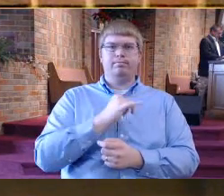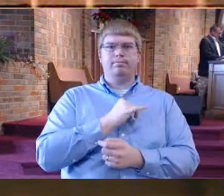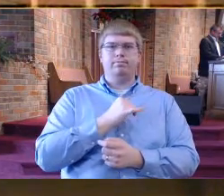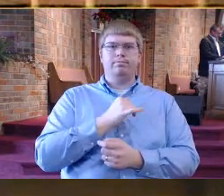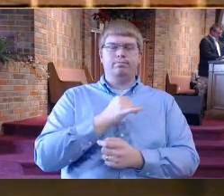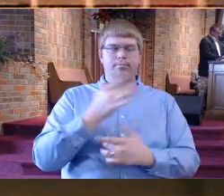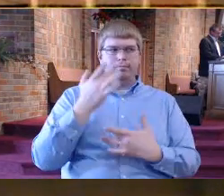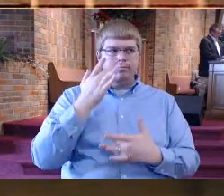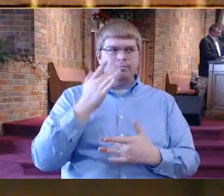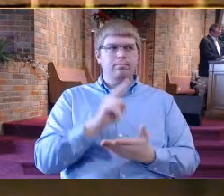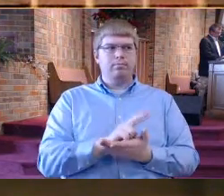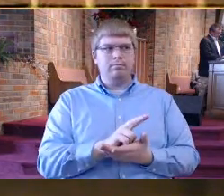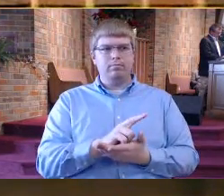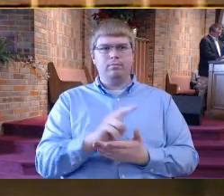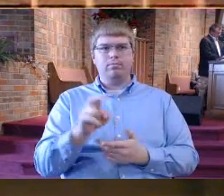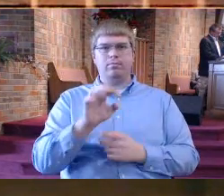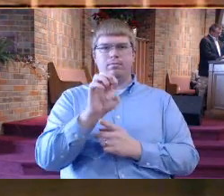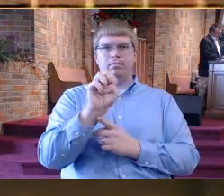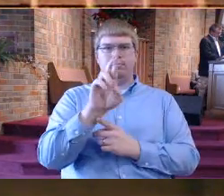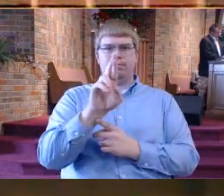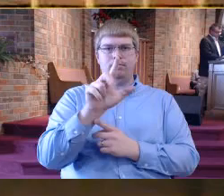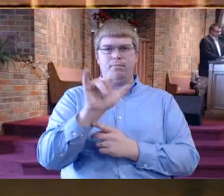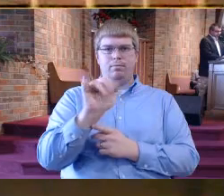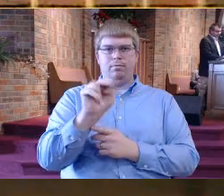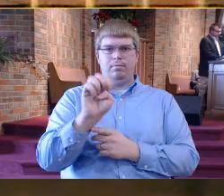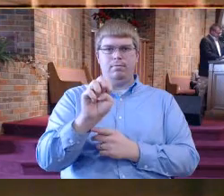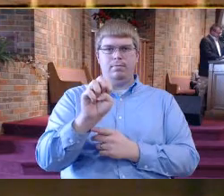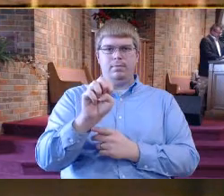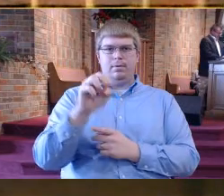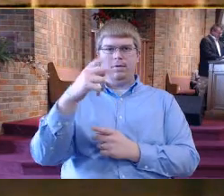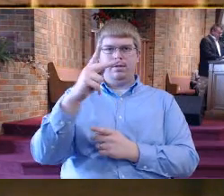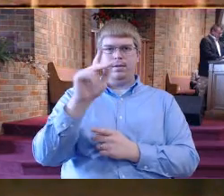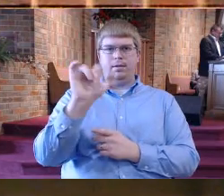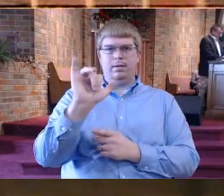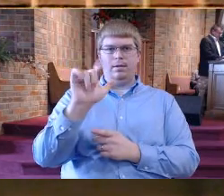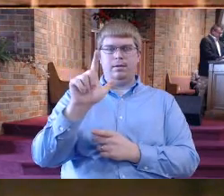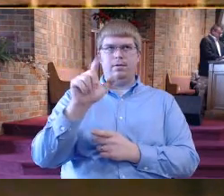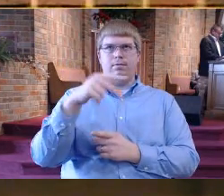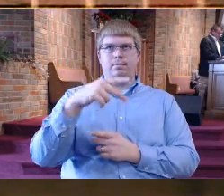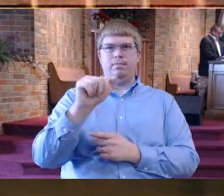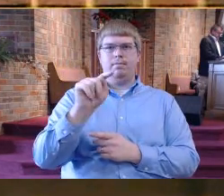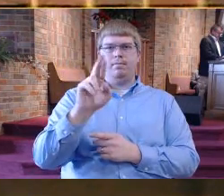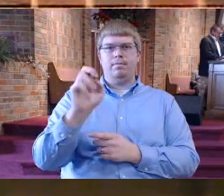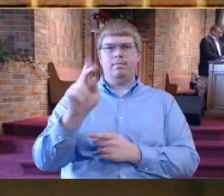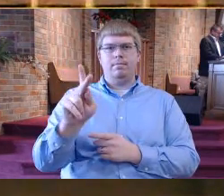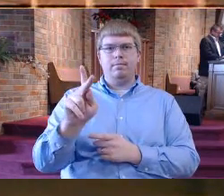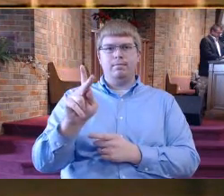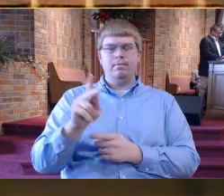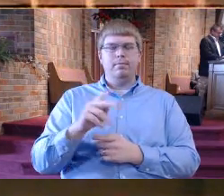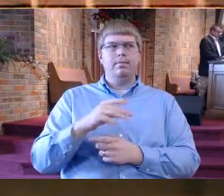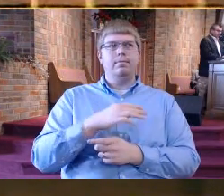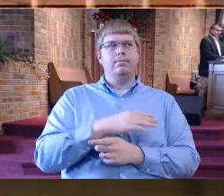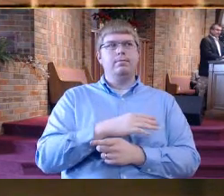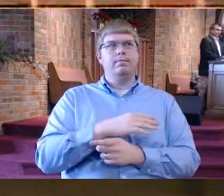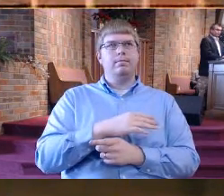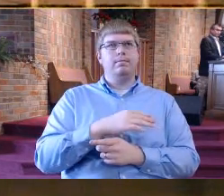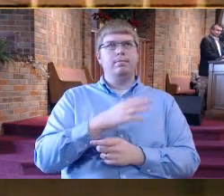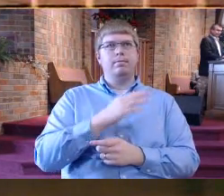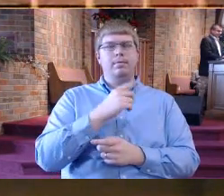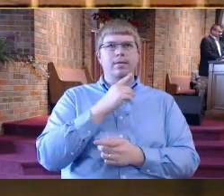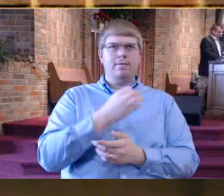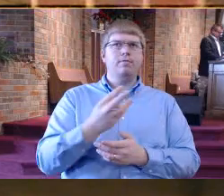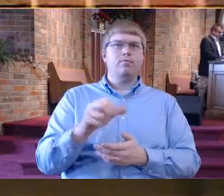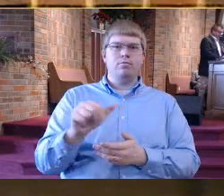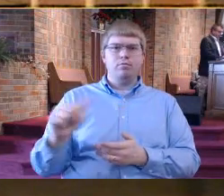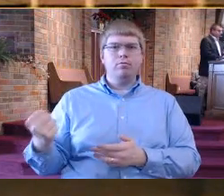family, Arlene on... the brother Bobby Chandler, and also Arlene and George's aunt B.B. Stiles, so don't